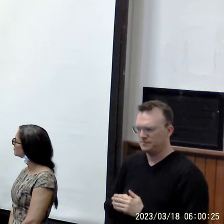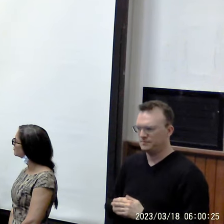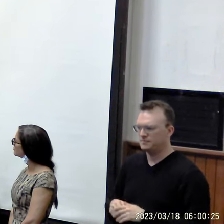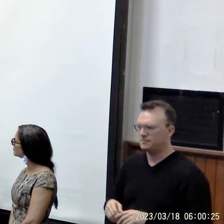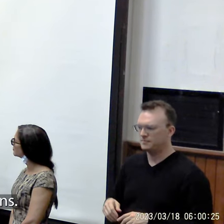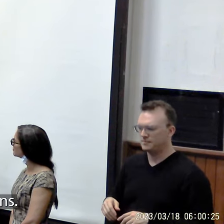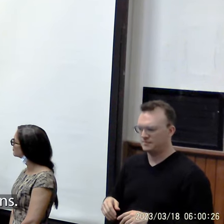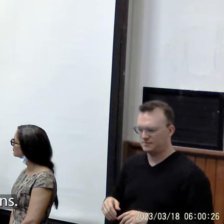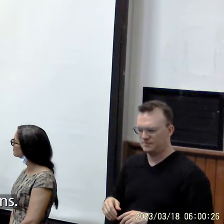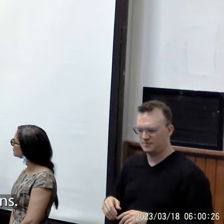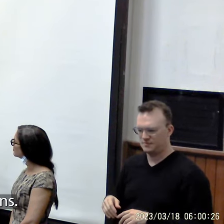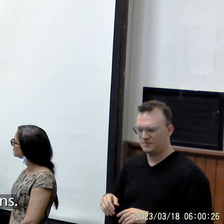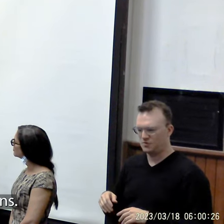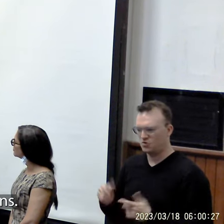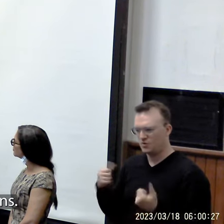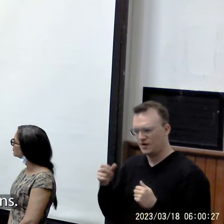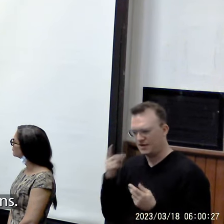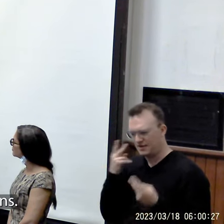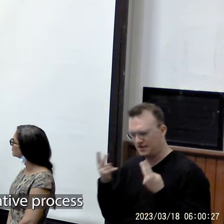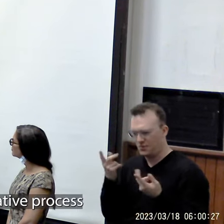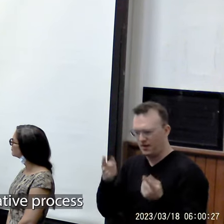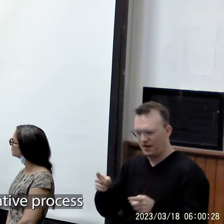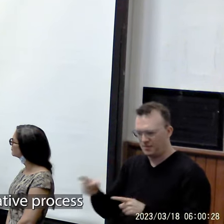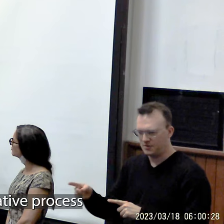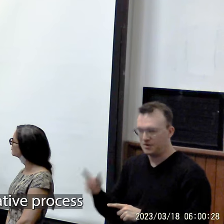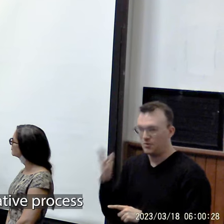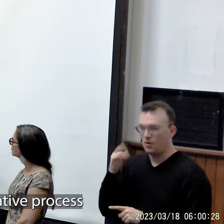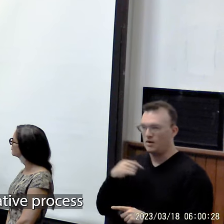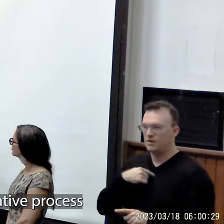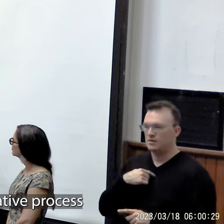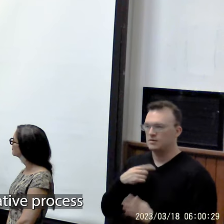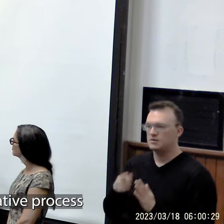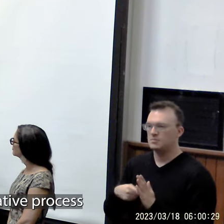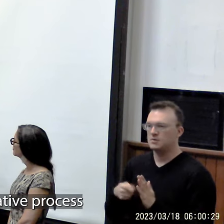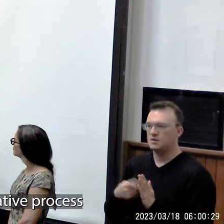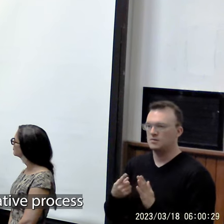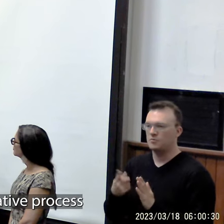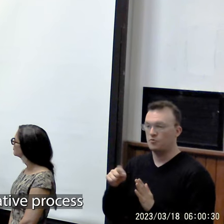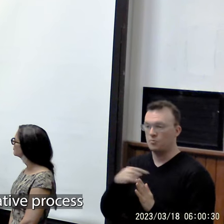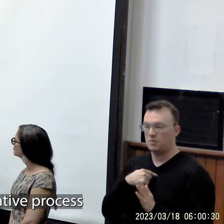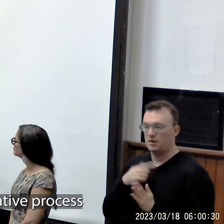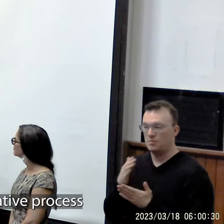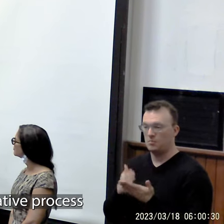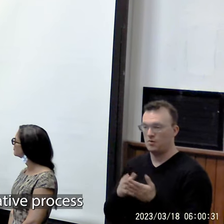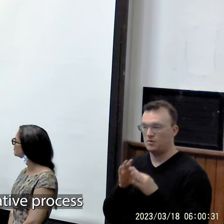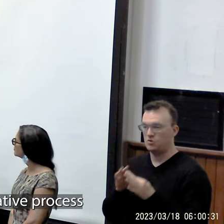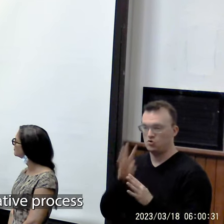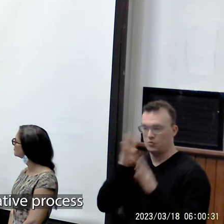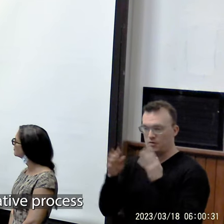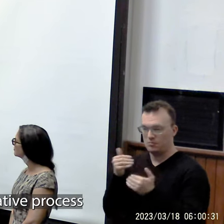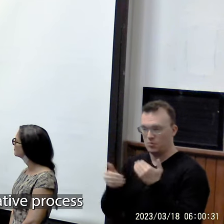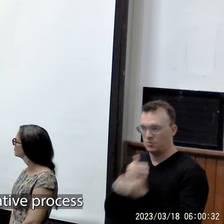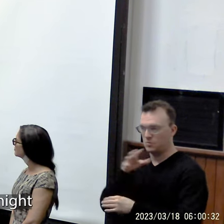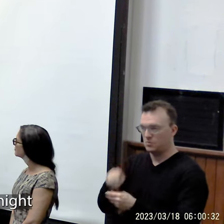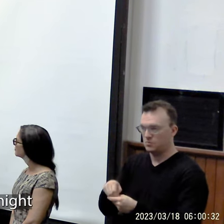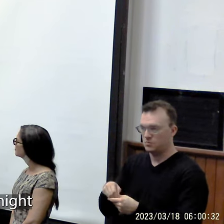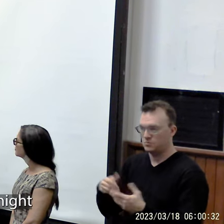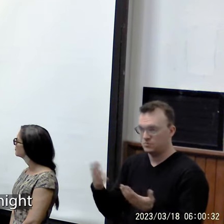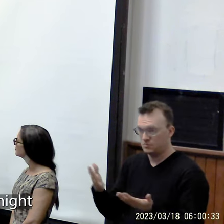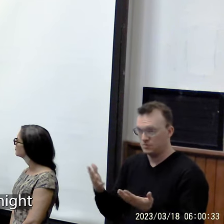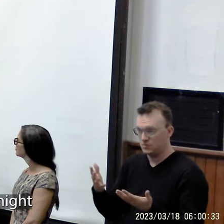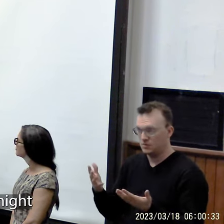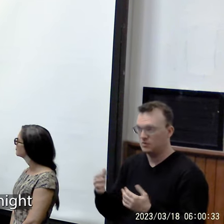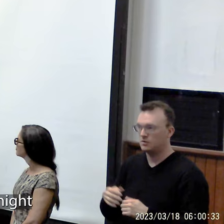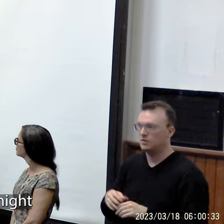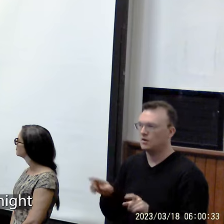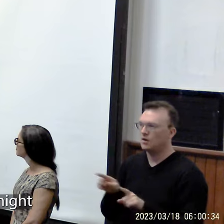out there and then just see what happens. Because I am sometimes, for me, part of the creative process. And